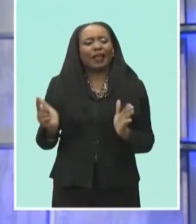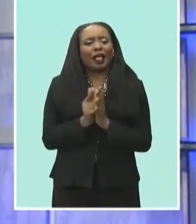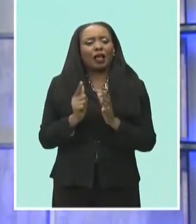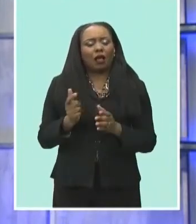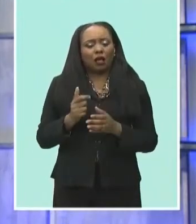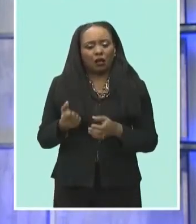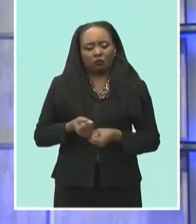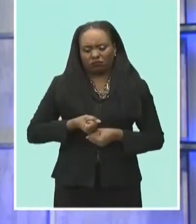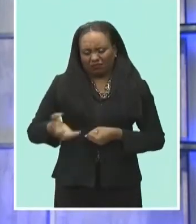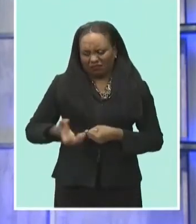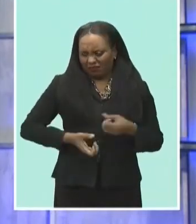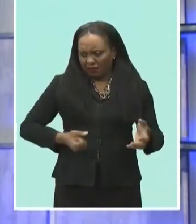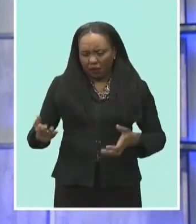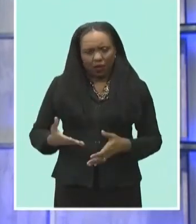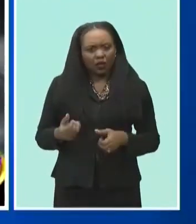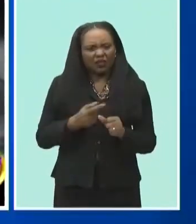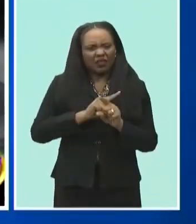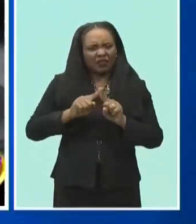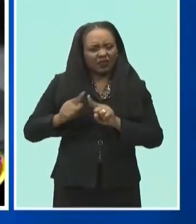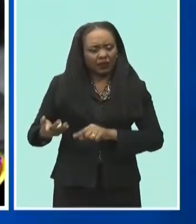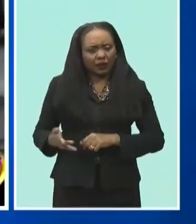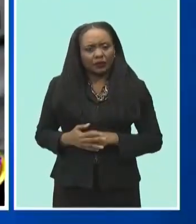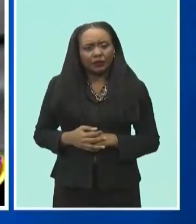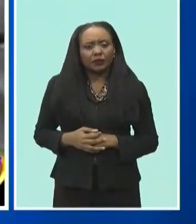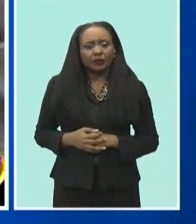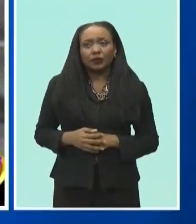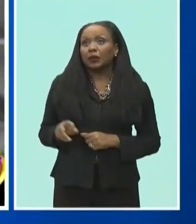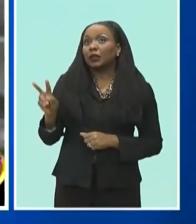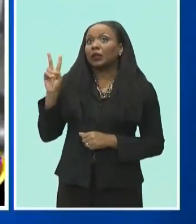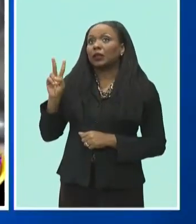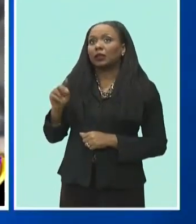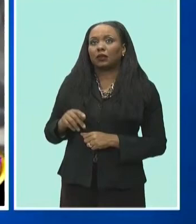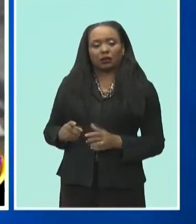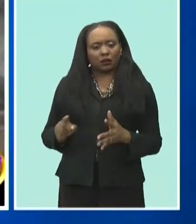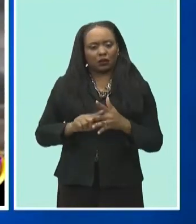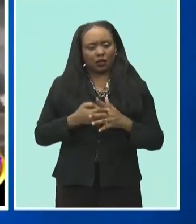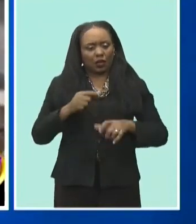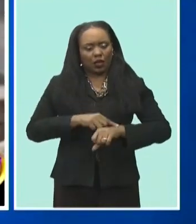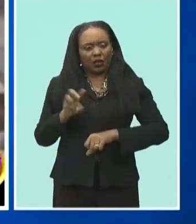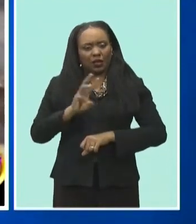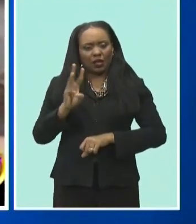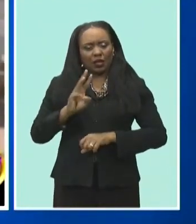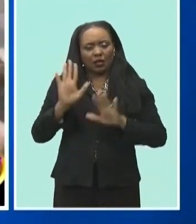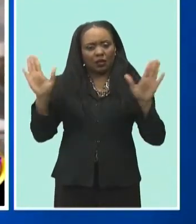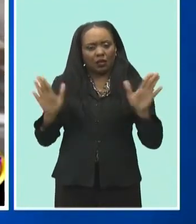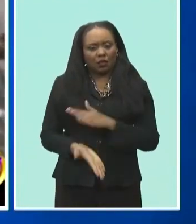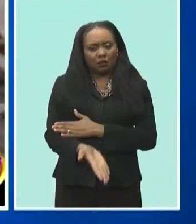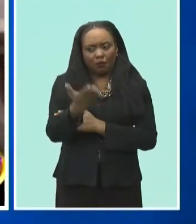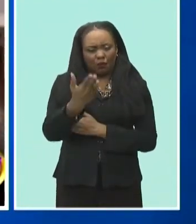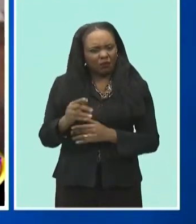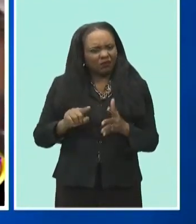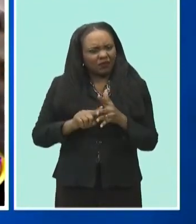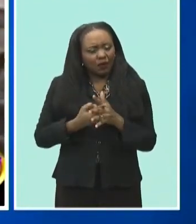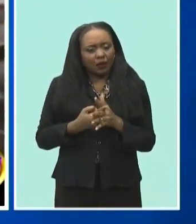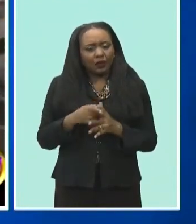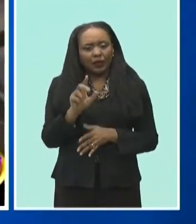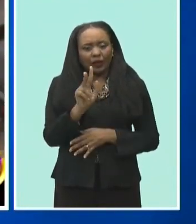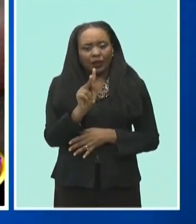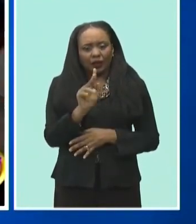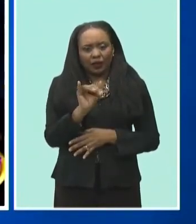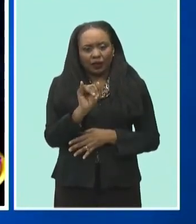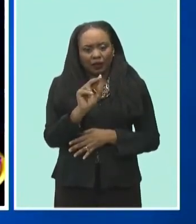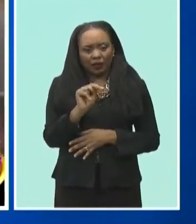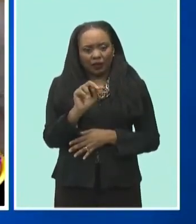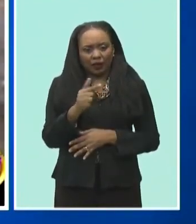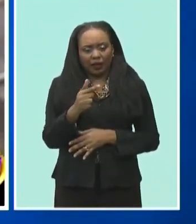during that exercise. The operation started 6 o'clock Sunday morning on several roads in downtown Kingston. According to Dwayne